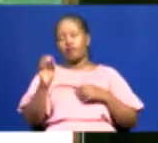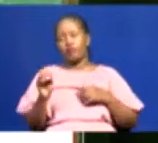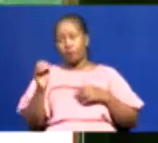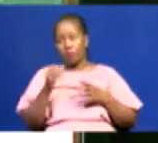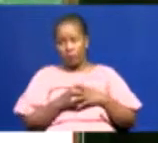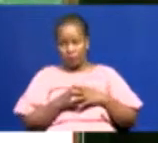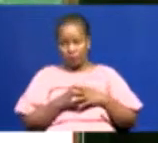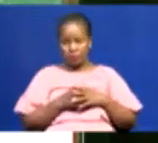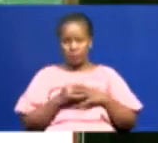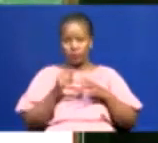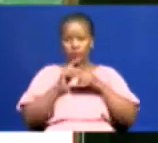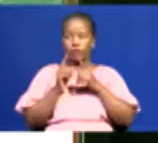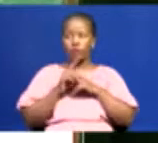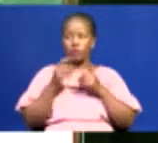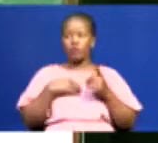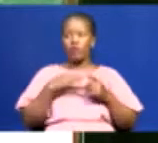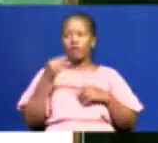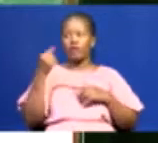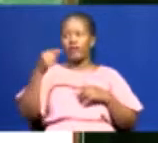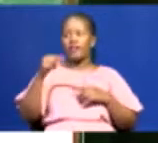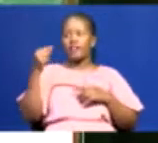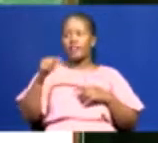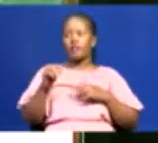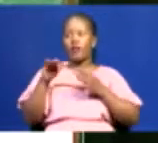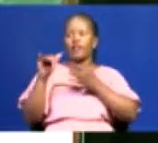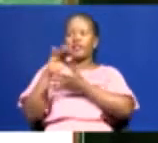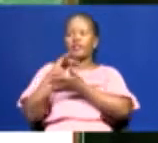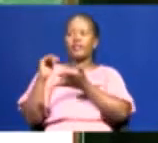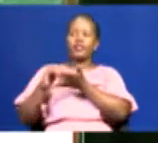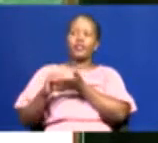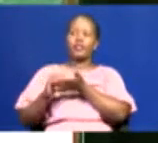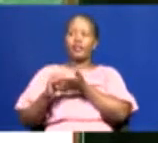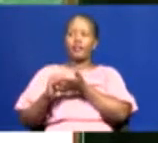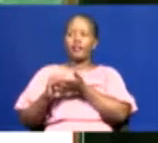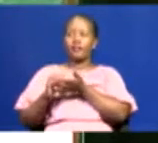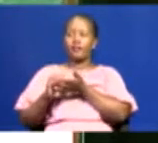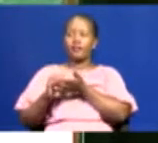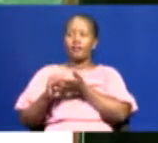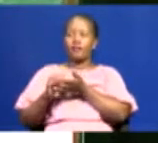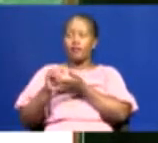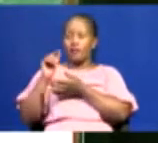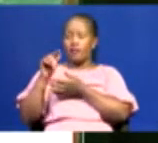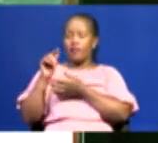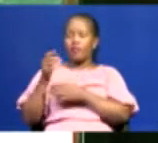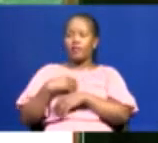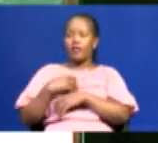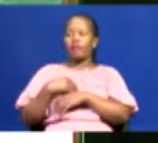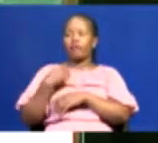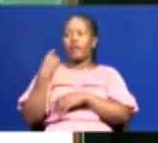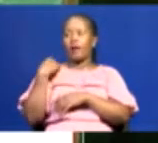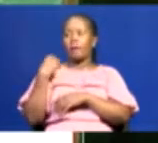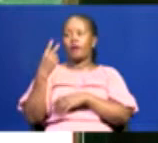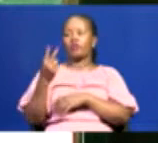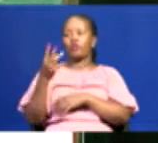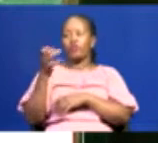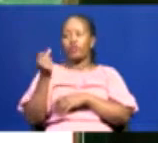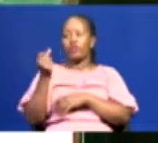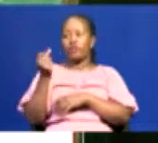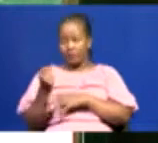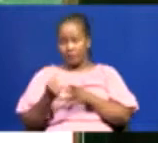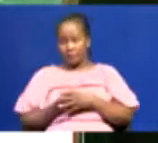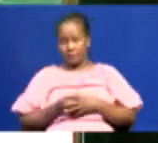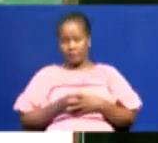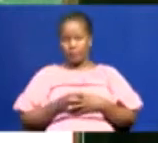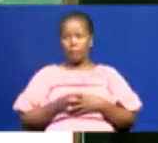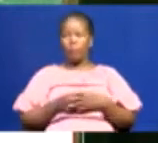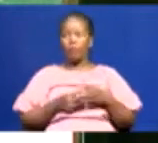We have the green one in the middle. This is 25 number. We